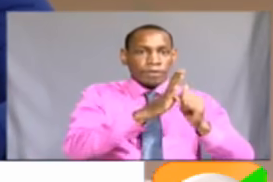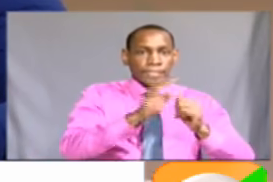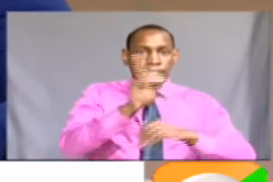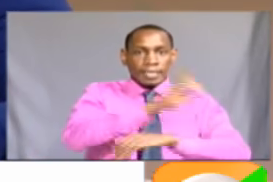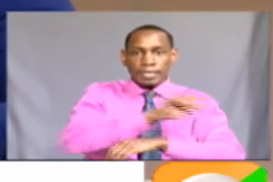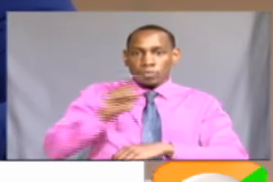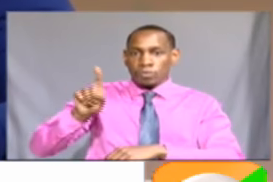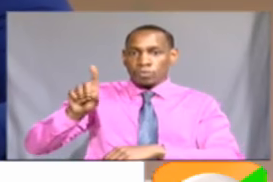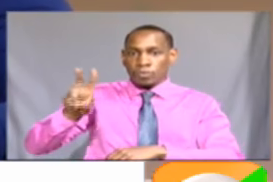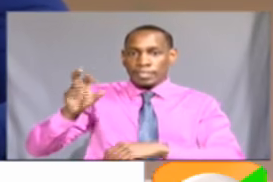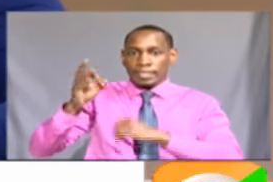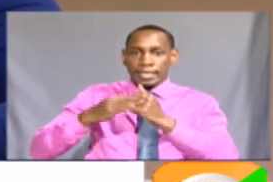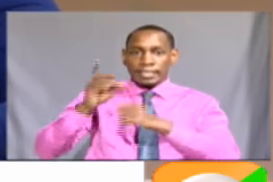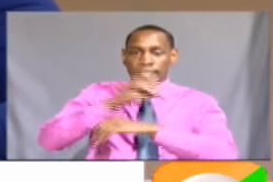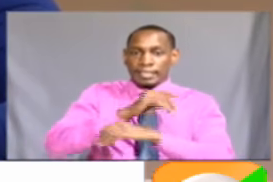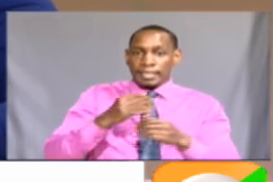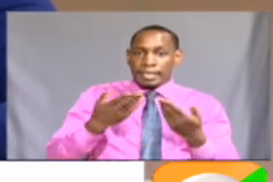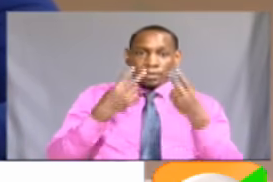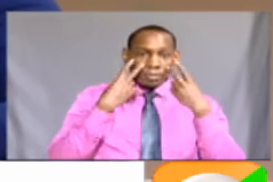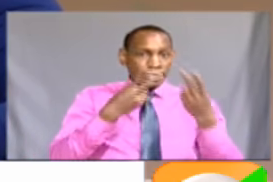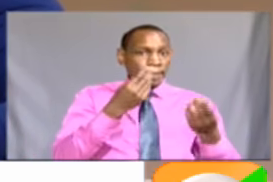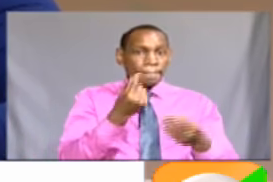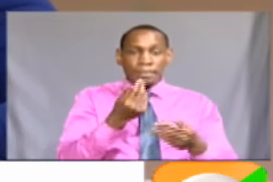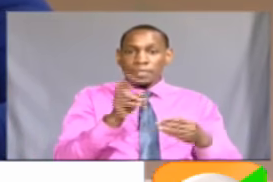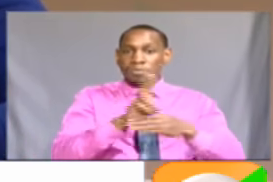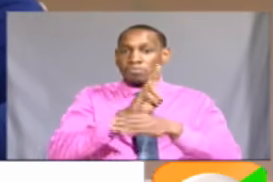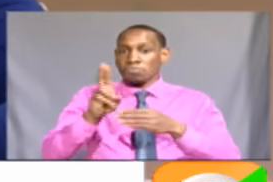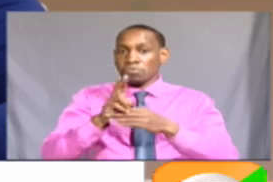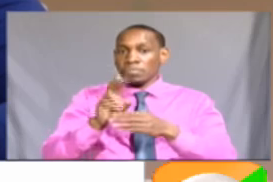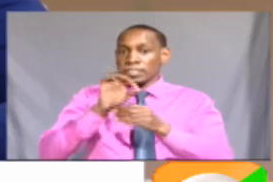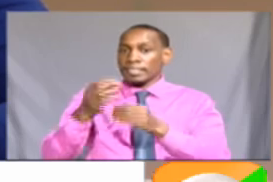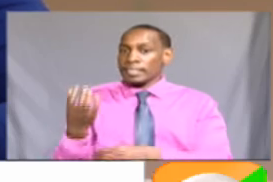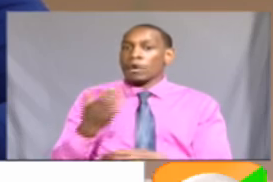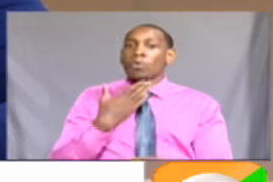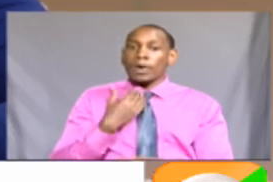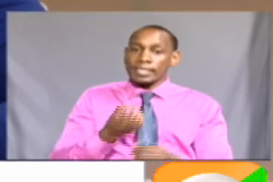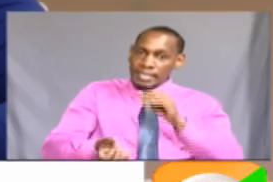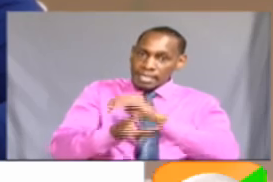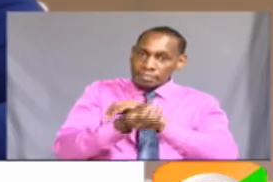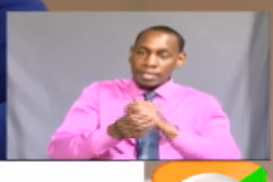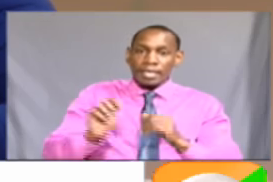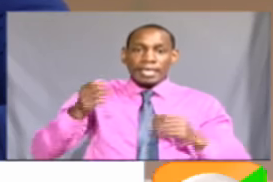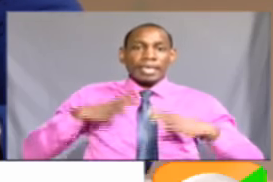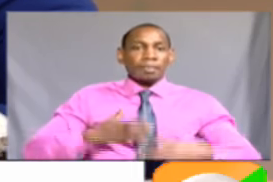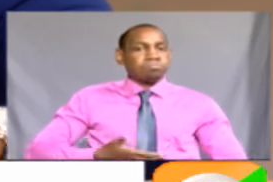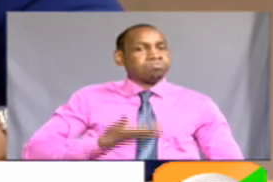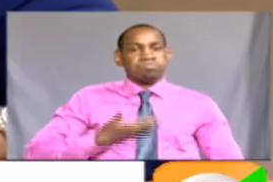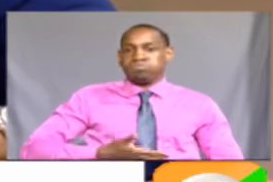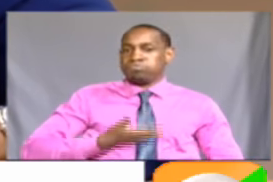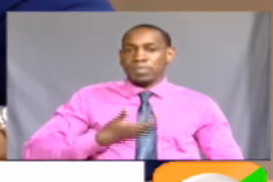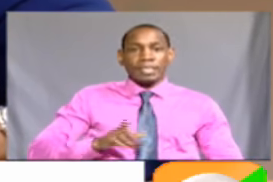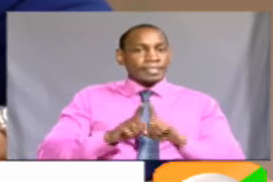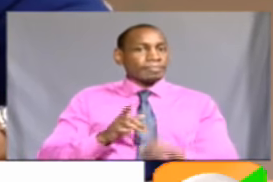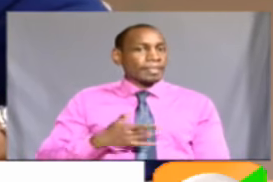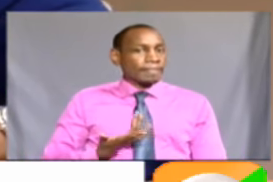And then we see such instances of money being spent this way. Again, we need that accountability. That's why Kenyans are angry and bitter, and they